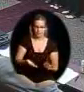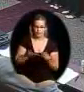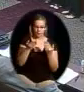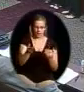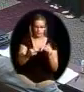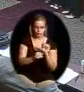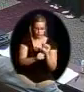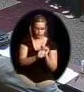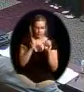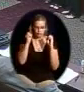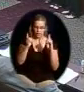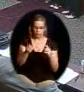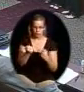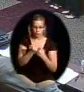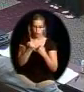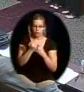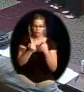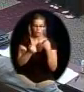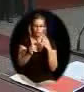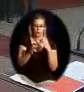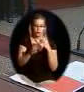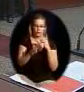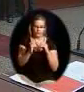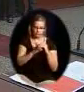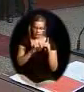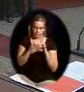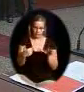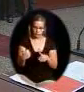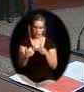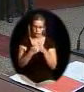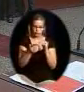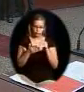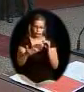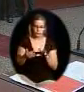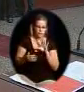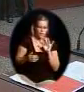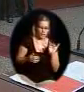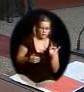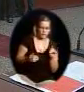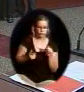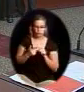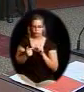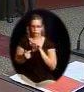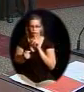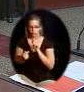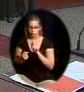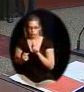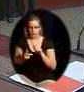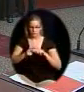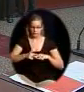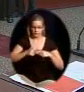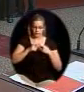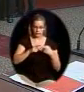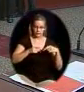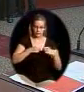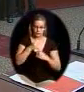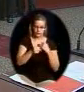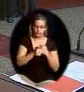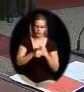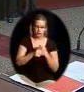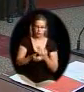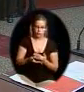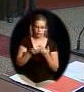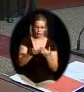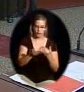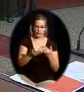educational opportunities for developmentally challenged students from 18 to 21. Beginning this year, Mid-America is providing space on